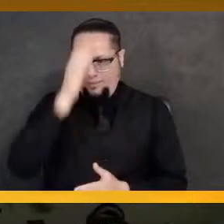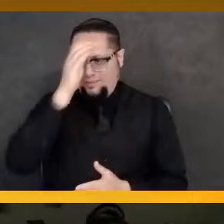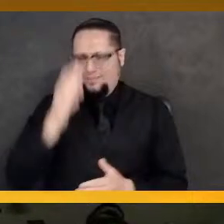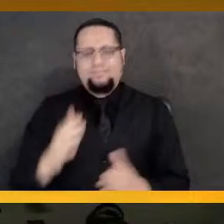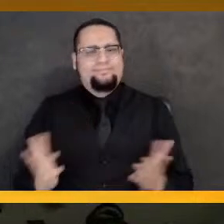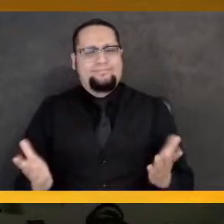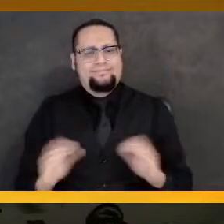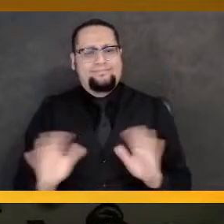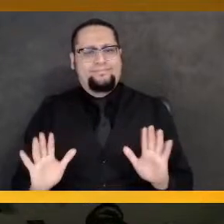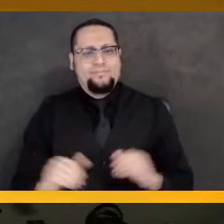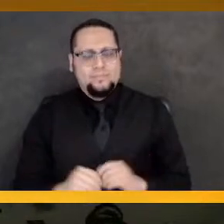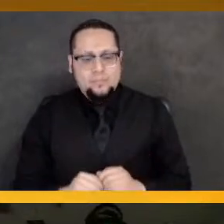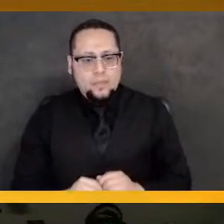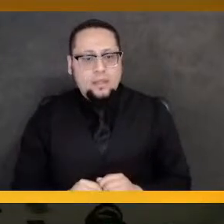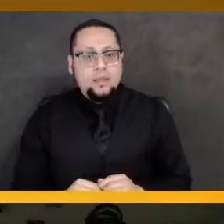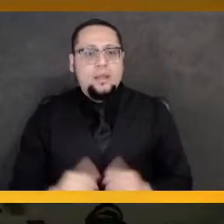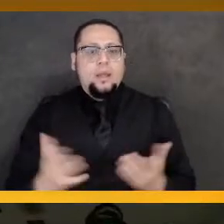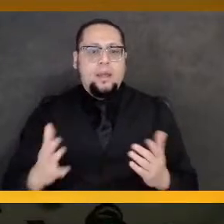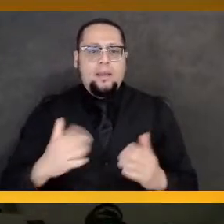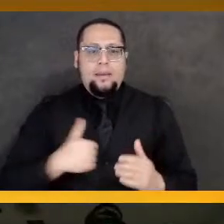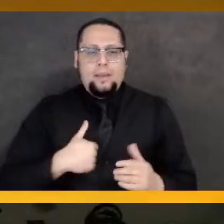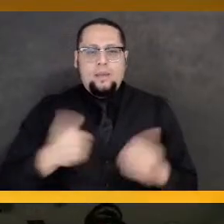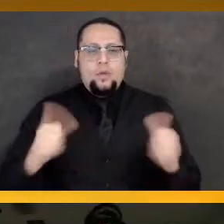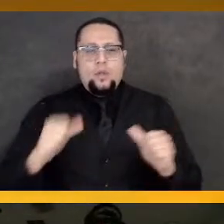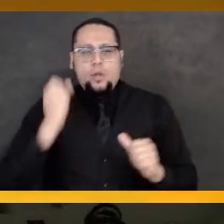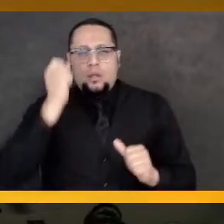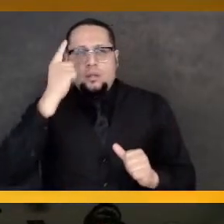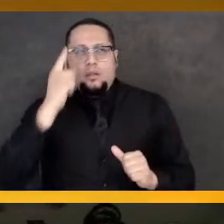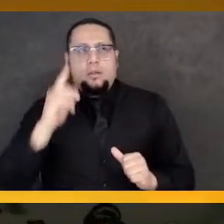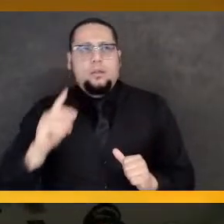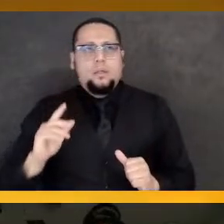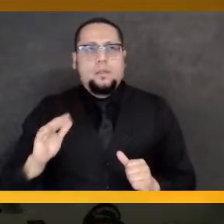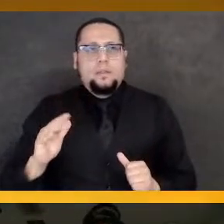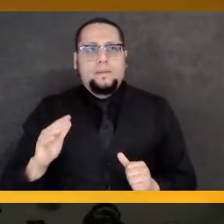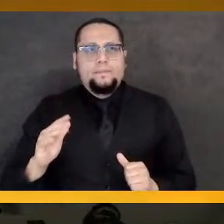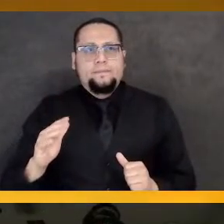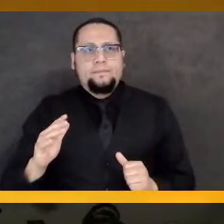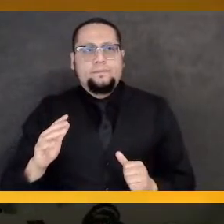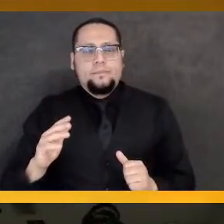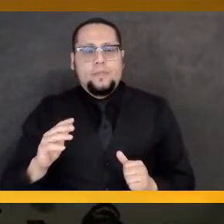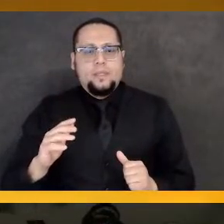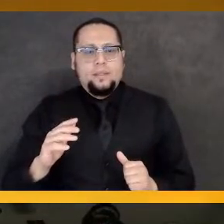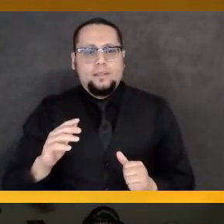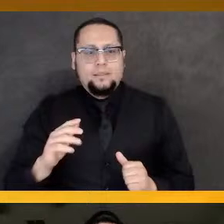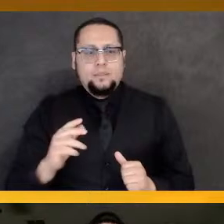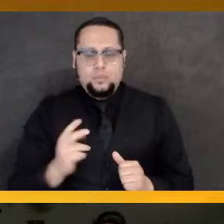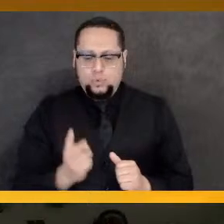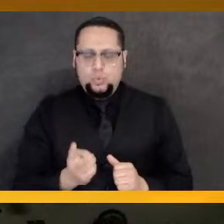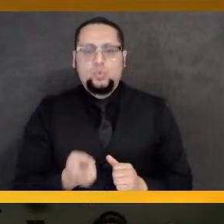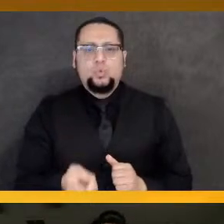every time I hear someone trying to understand a two-spirit identity,